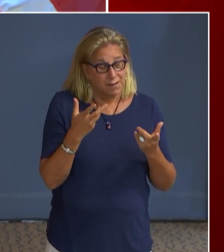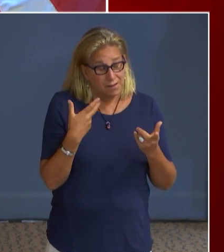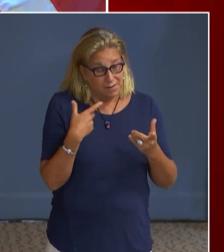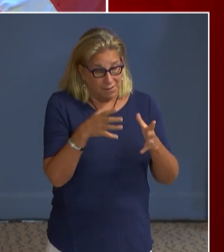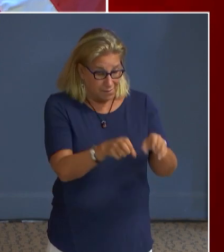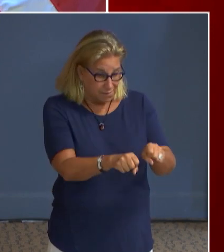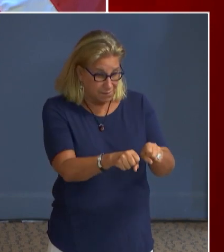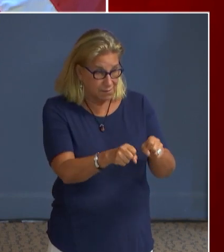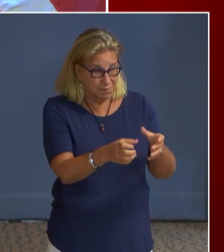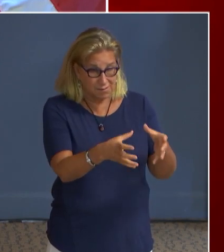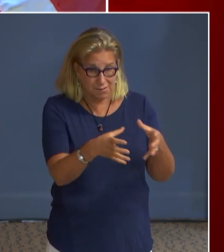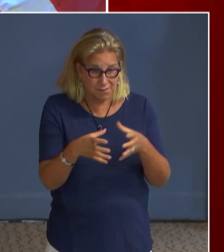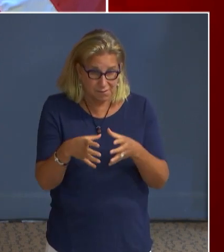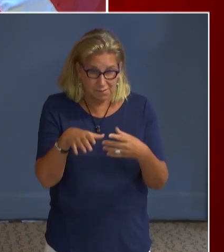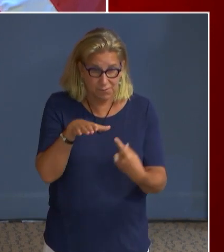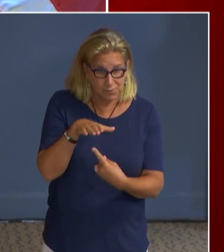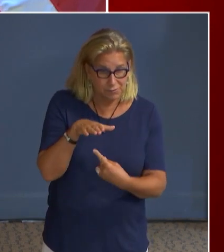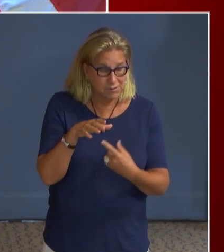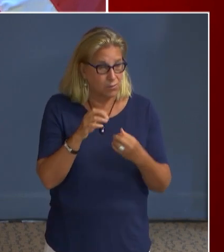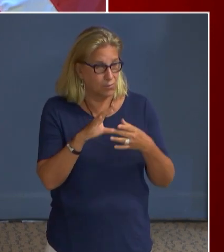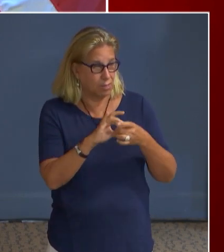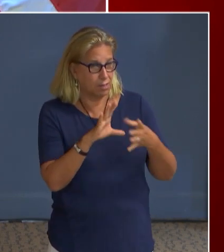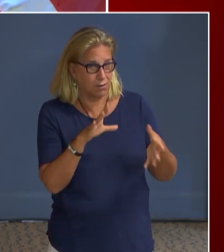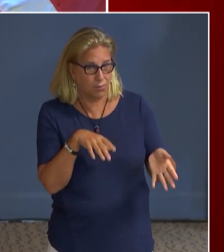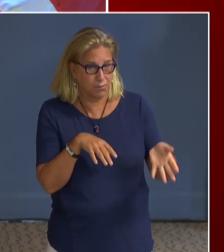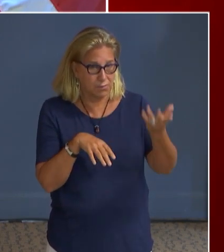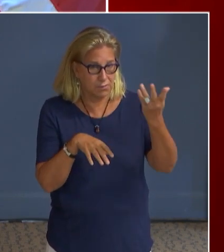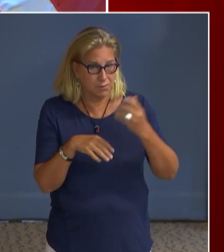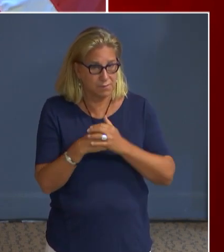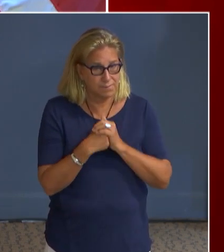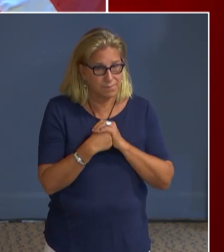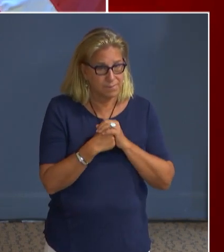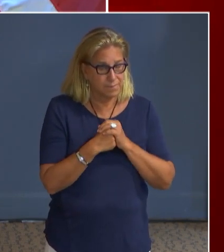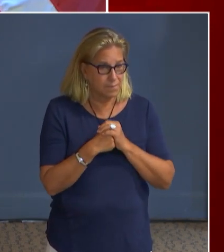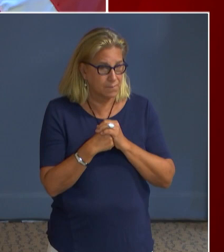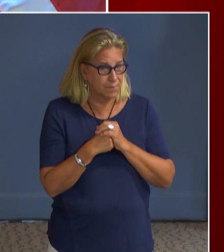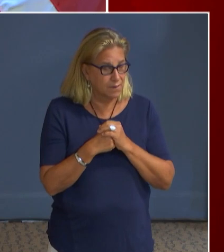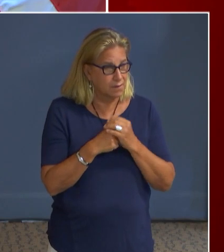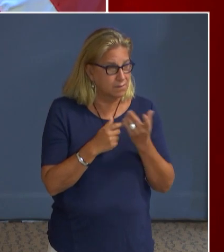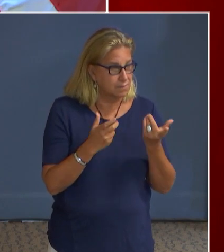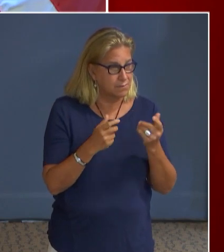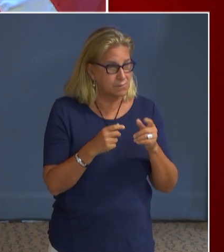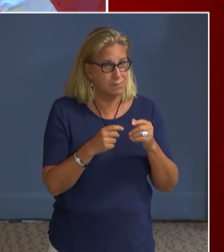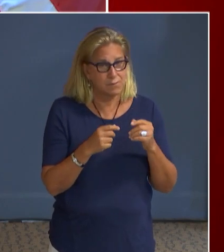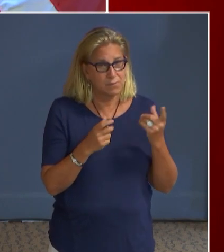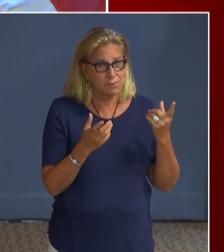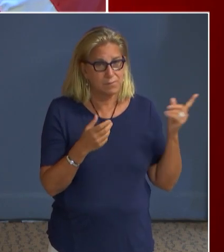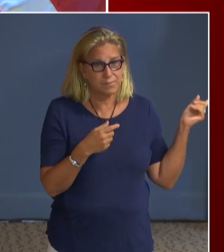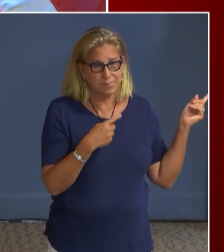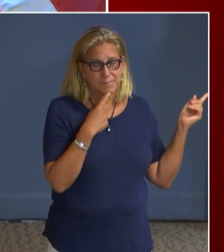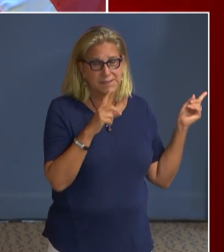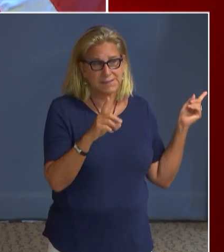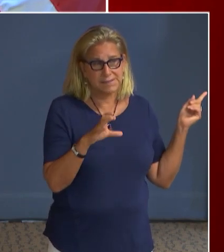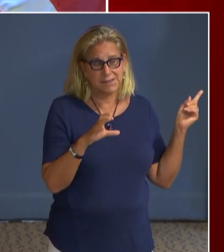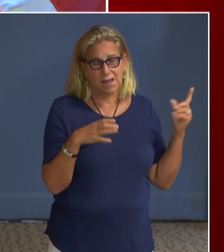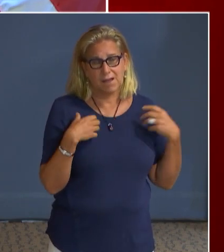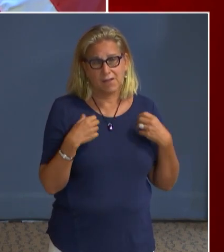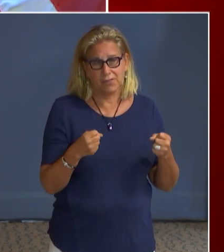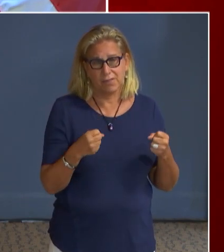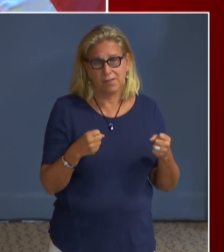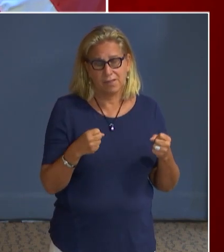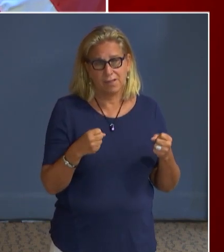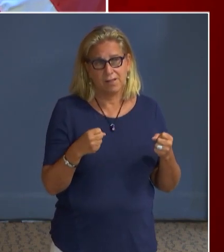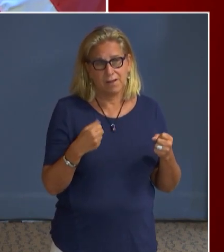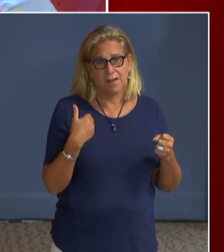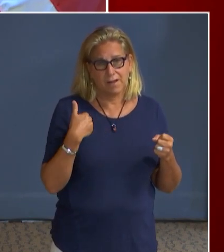and build up a new contact tracing force? DC Health has not come to